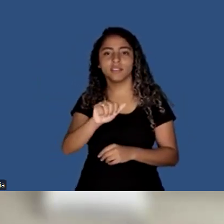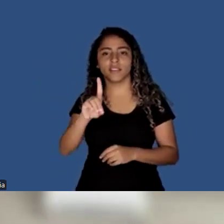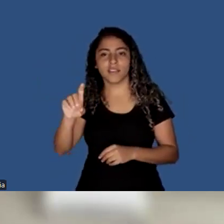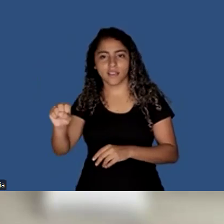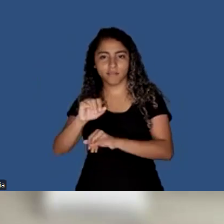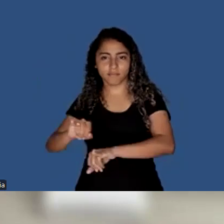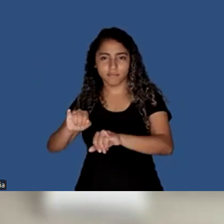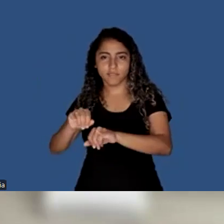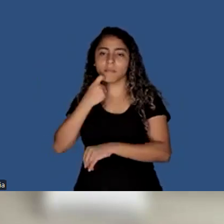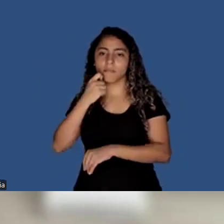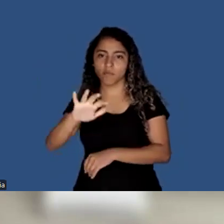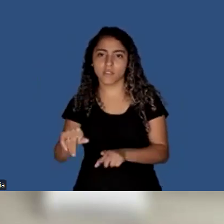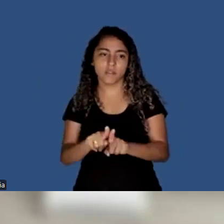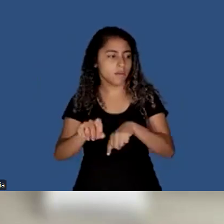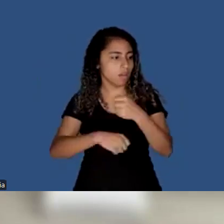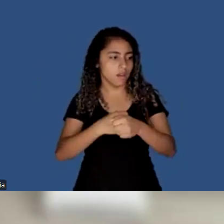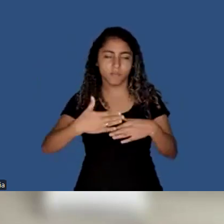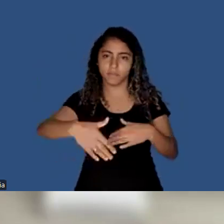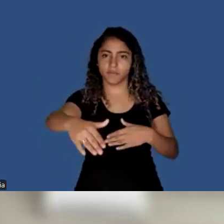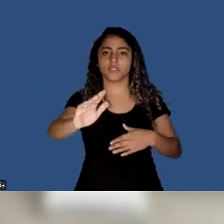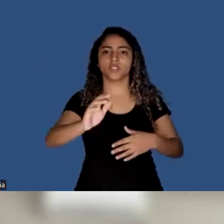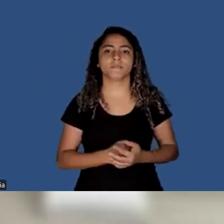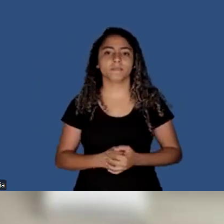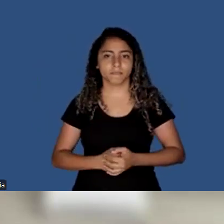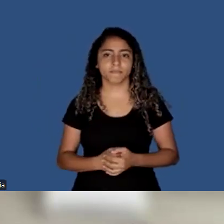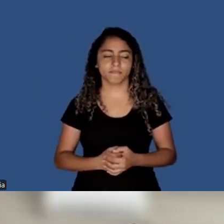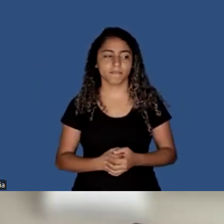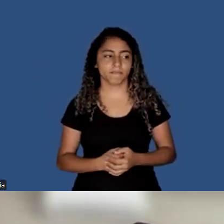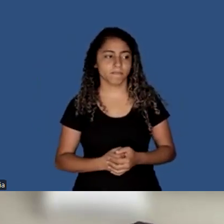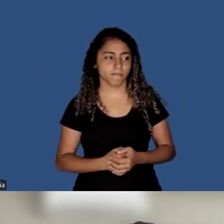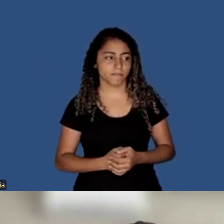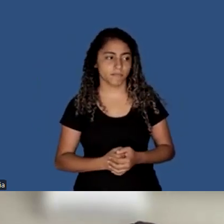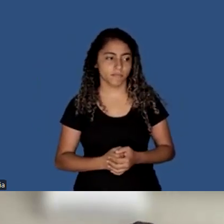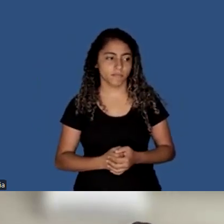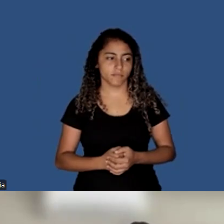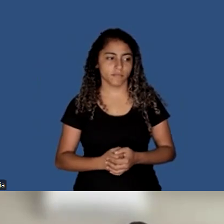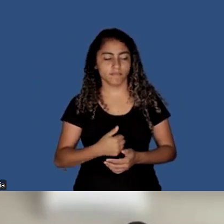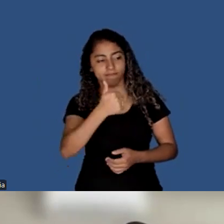Méliuz ads in this Black Friday and the whole year ahead.